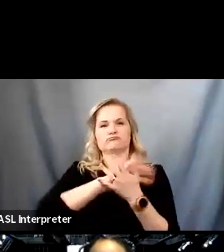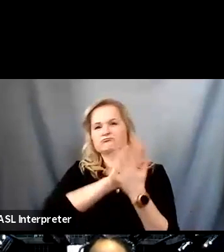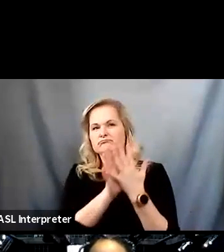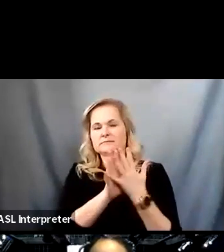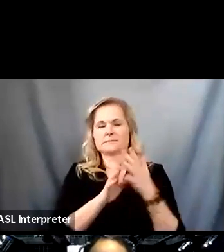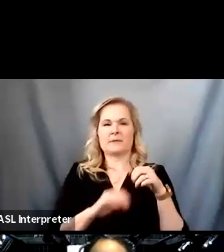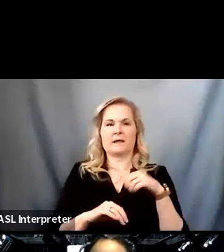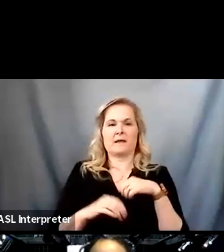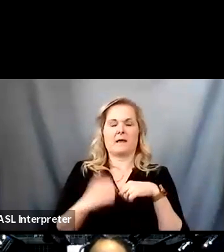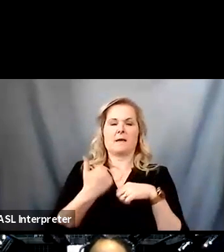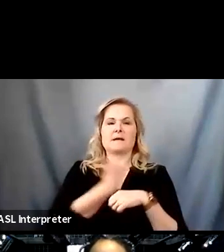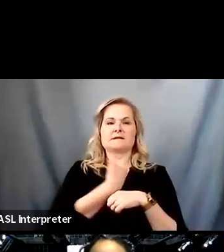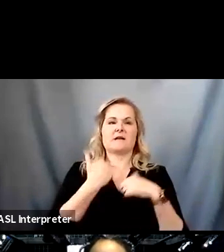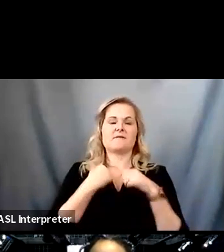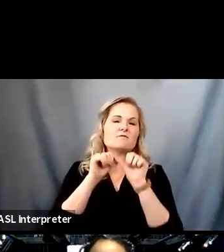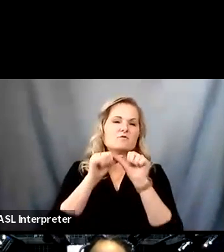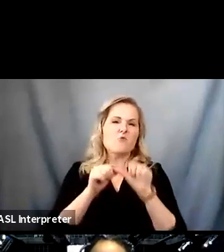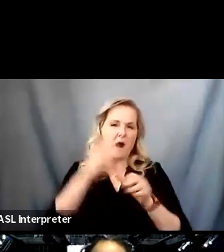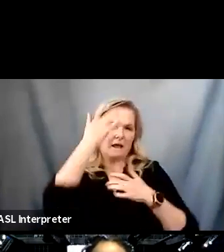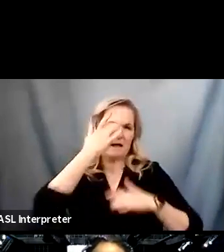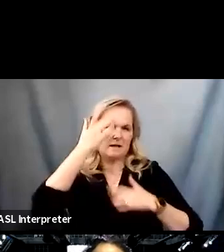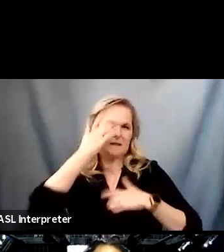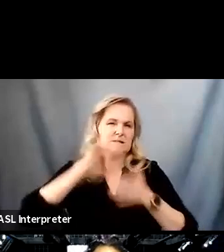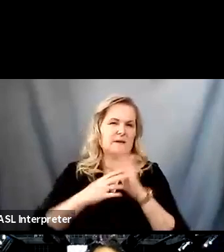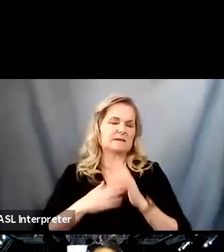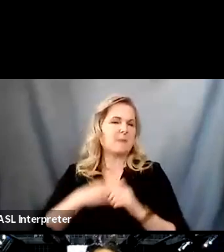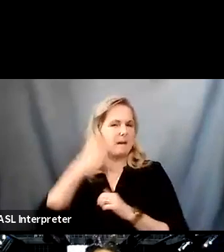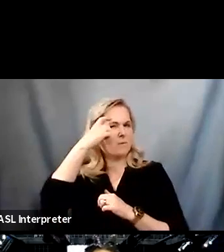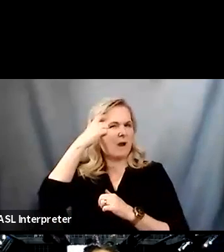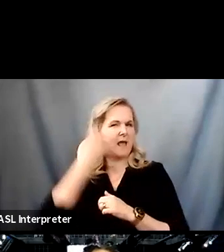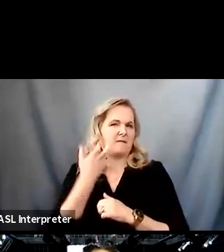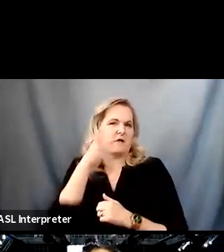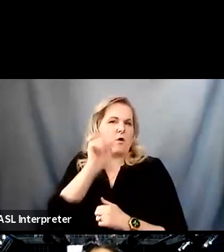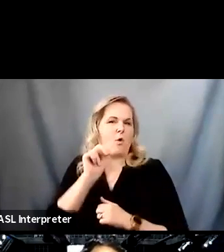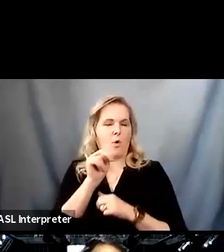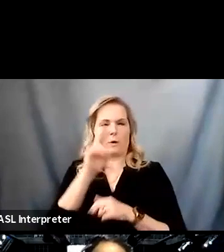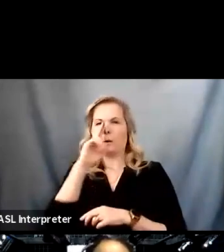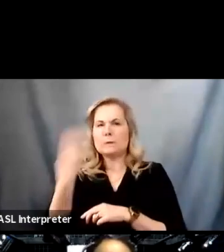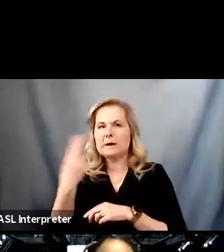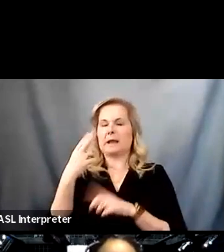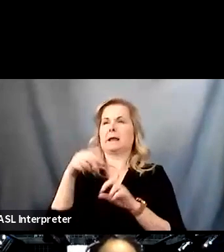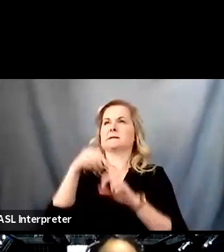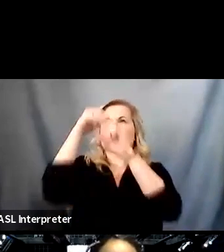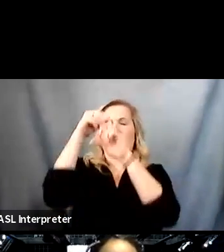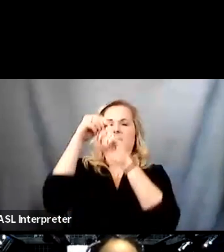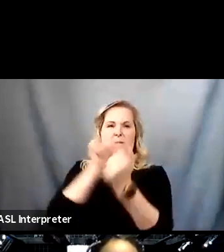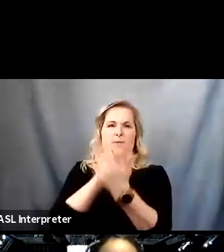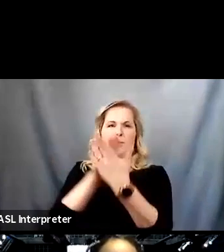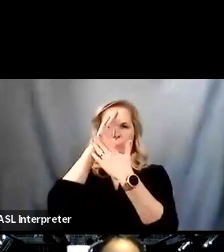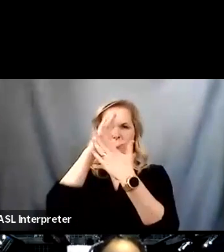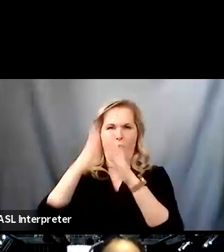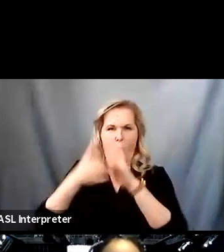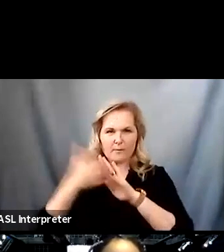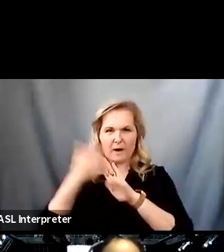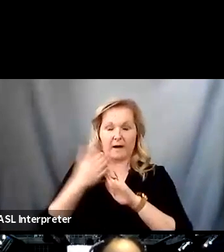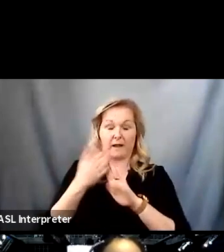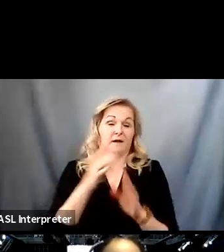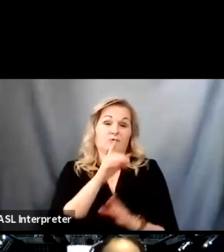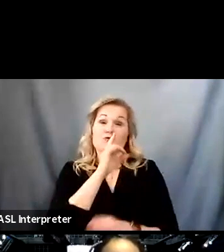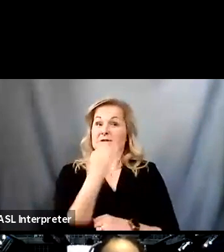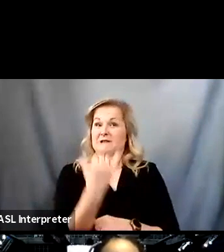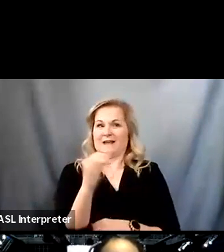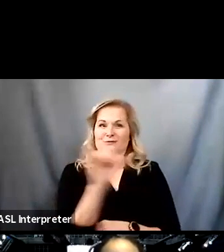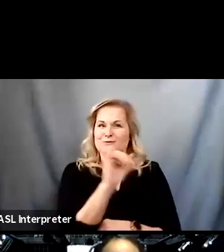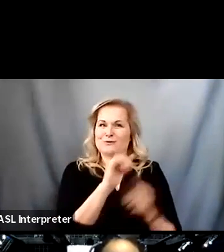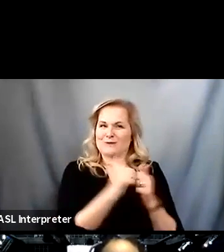As somebody with chronic illness, my brain has its own unique and very special ways of operating. And that's true also today, with